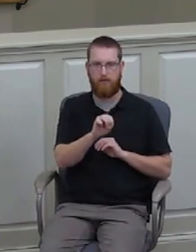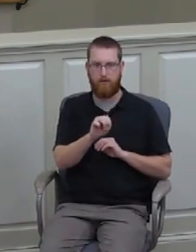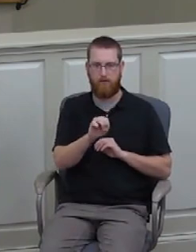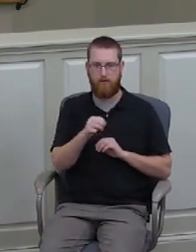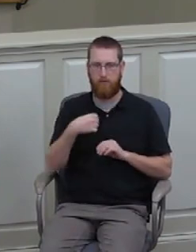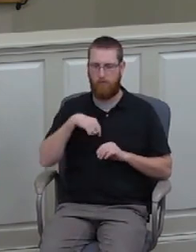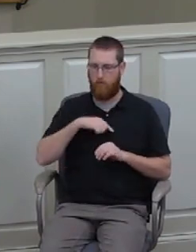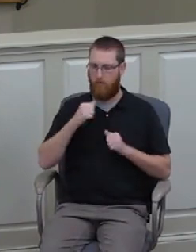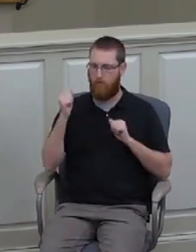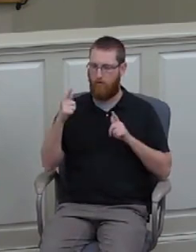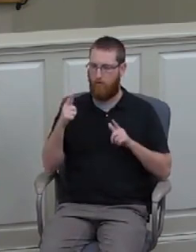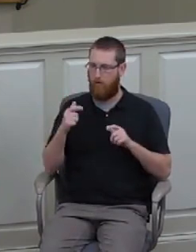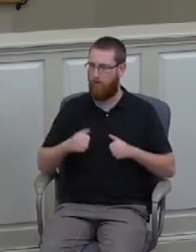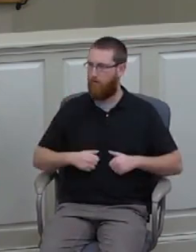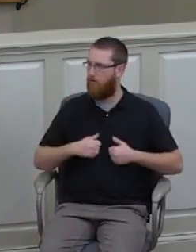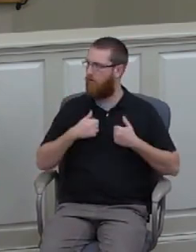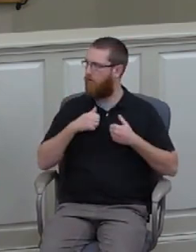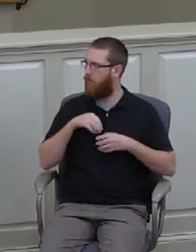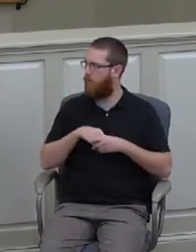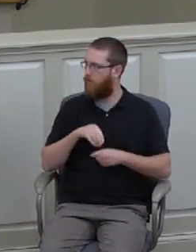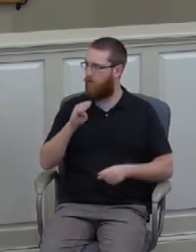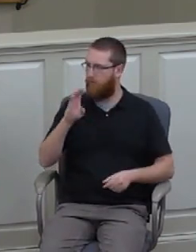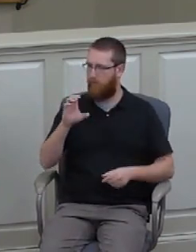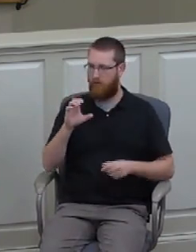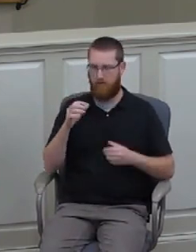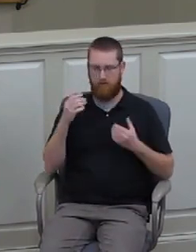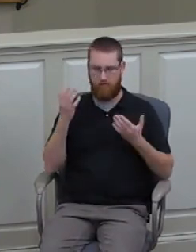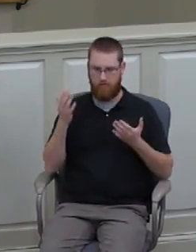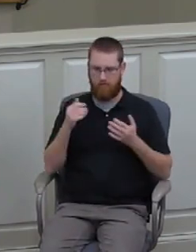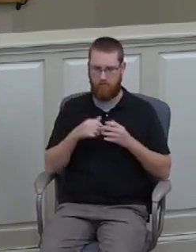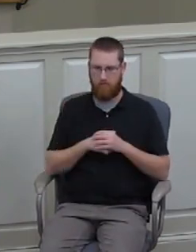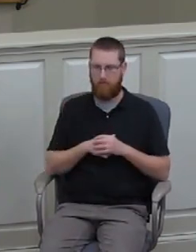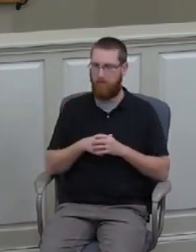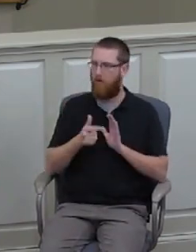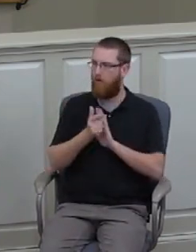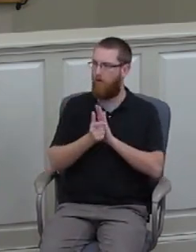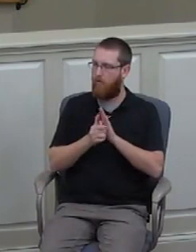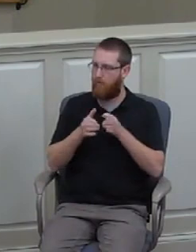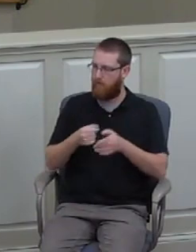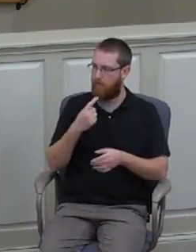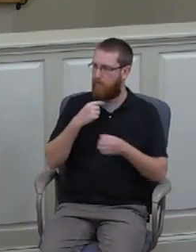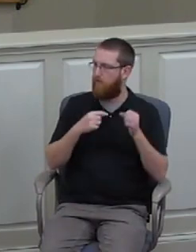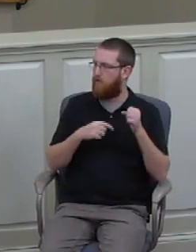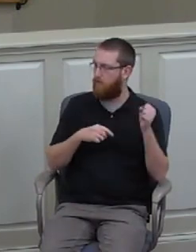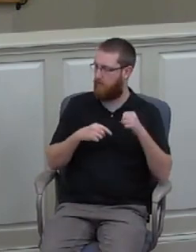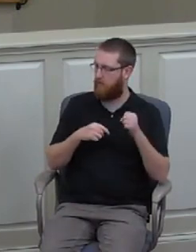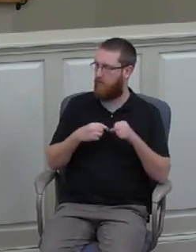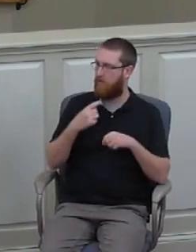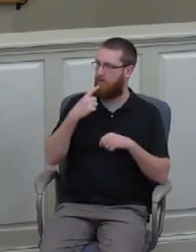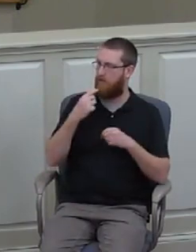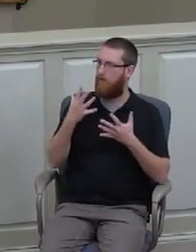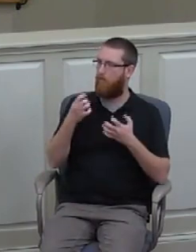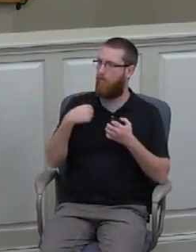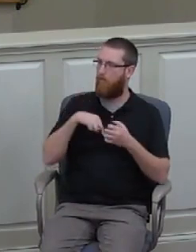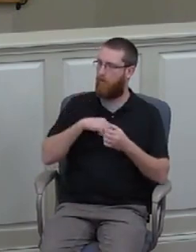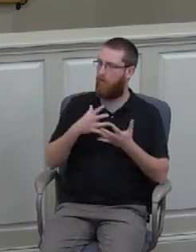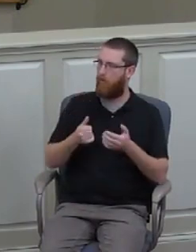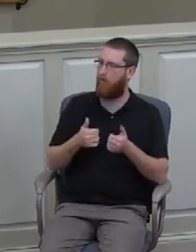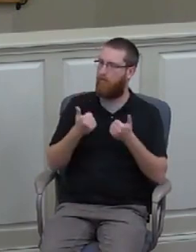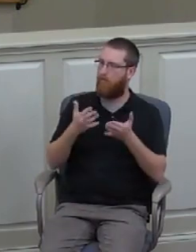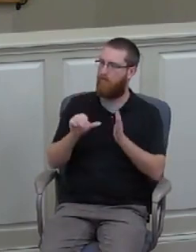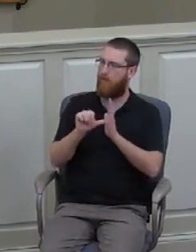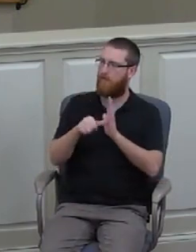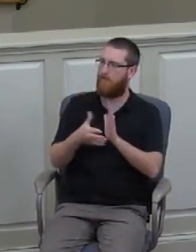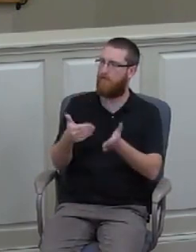County. That's correct. So, but the goal was to say, we wanted to provide reassurances